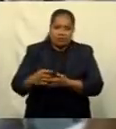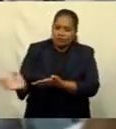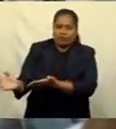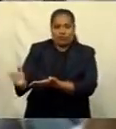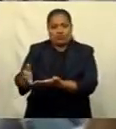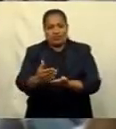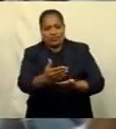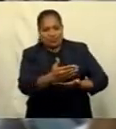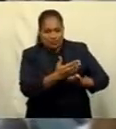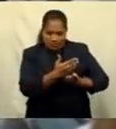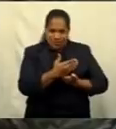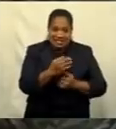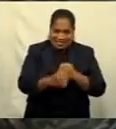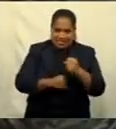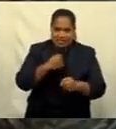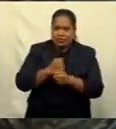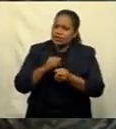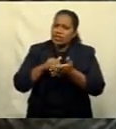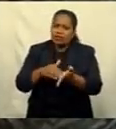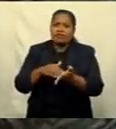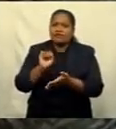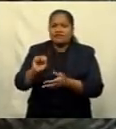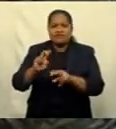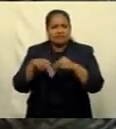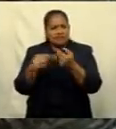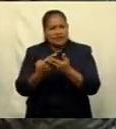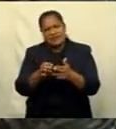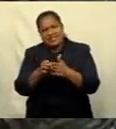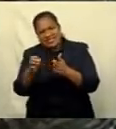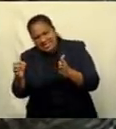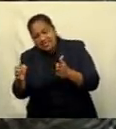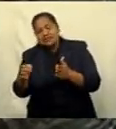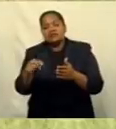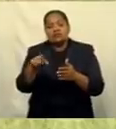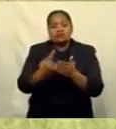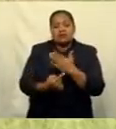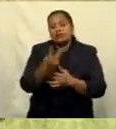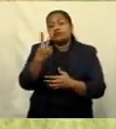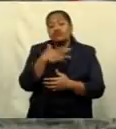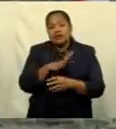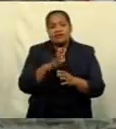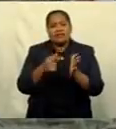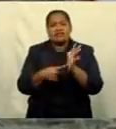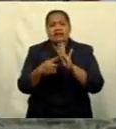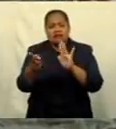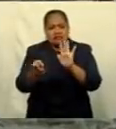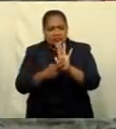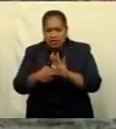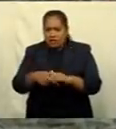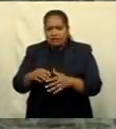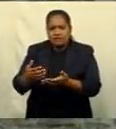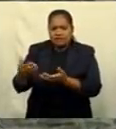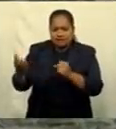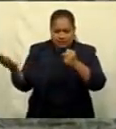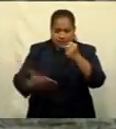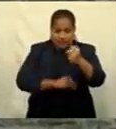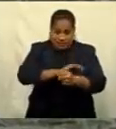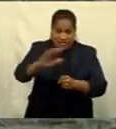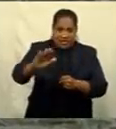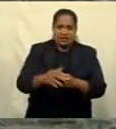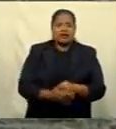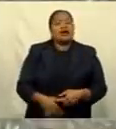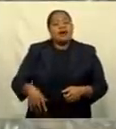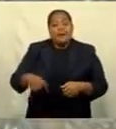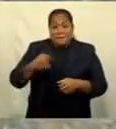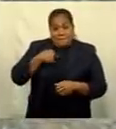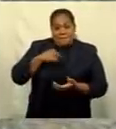help of his extended family, he has harvested close to 200 tons of cane. I'm very happy that my cane is finished